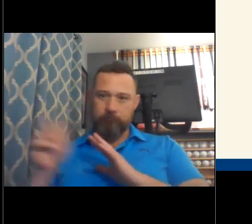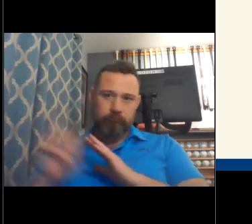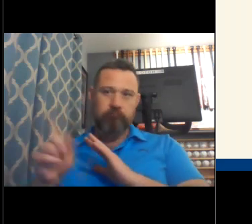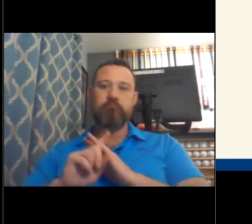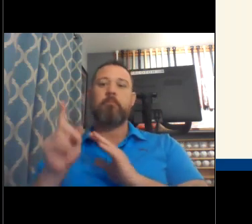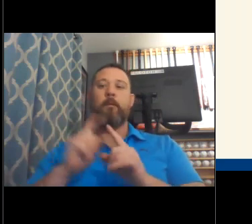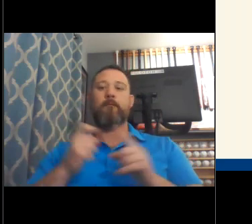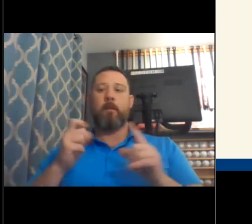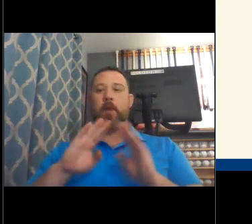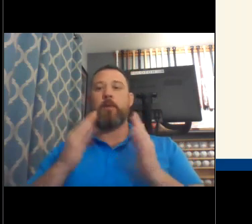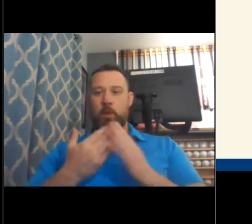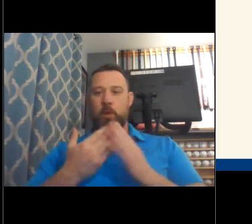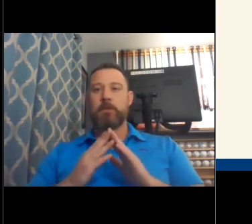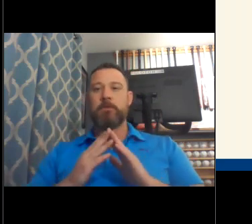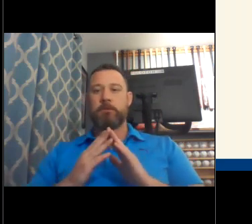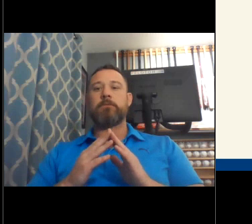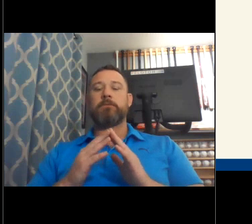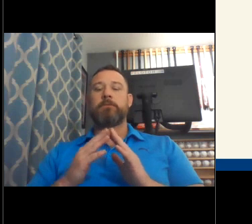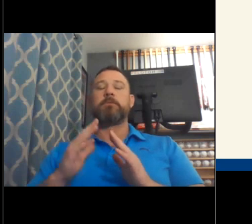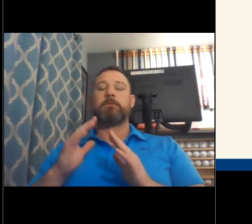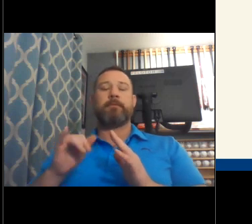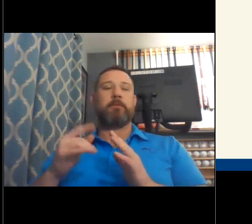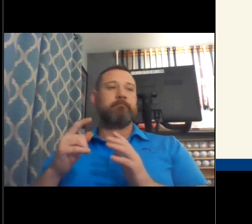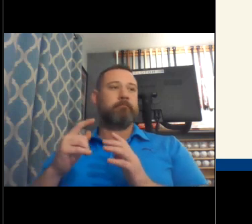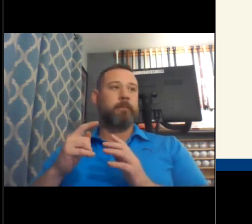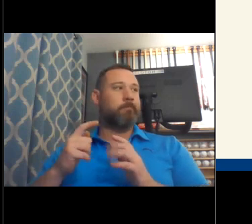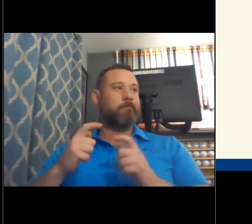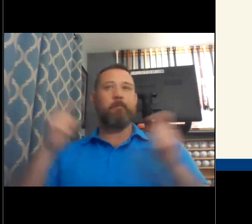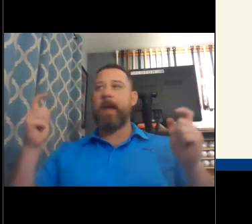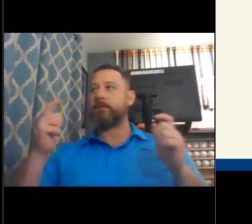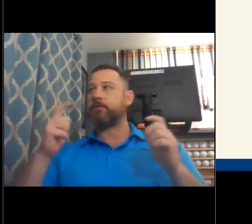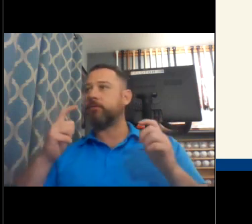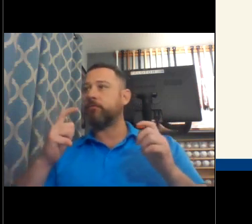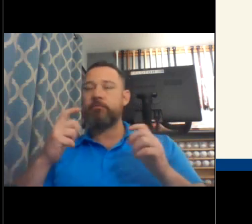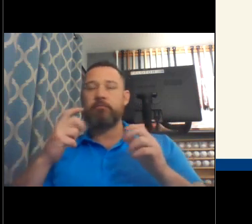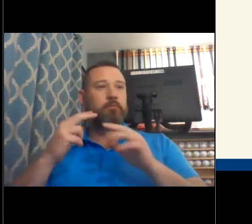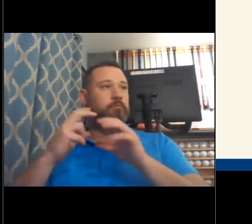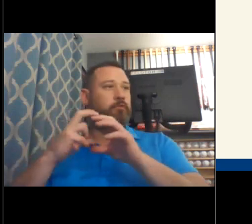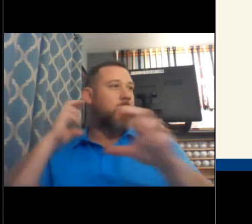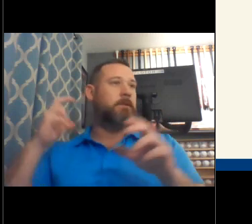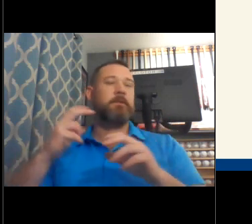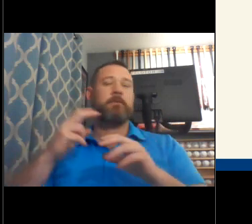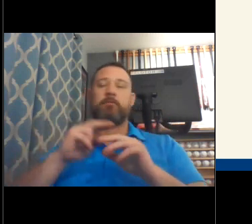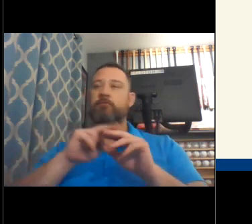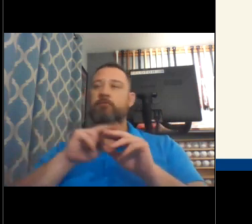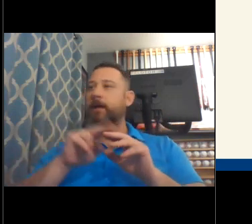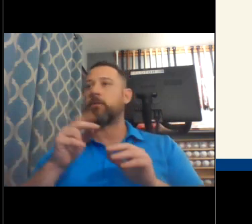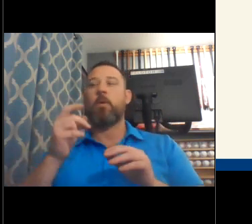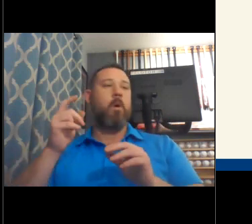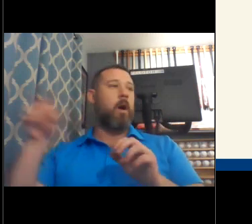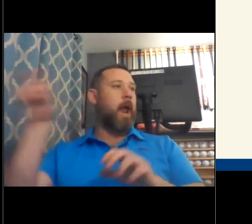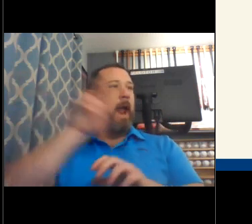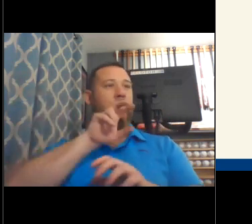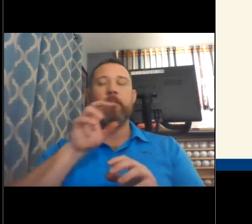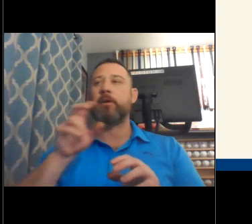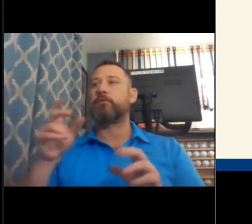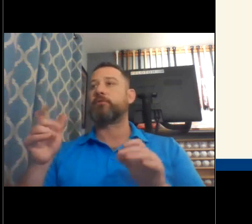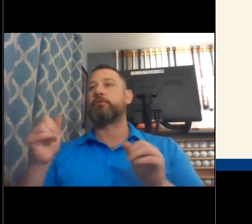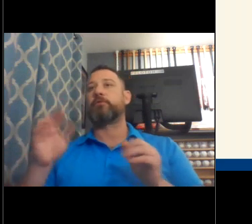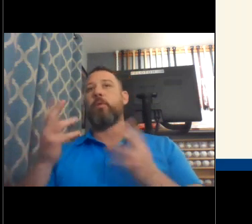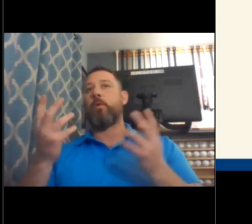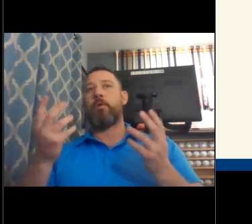communities, such as mass transit or air bridges, or other instances like that? And in some of